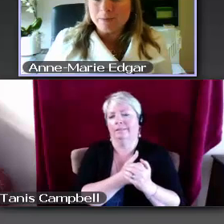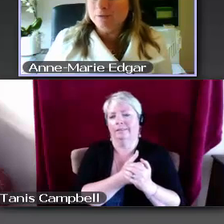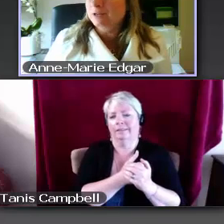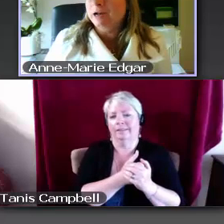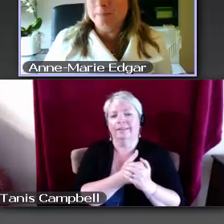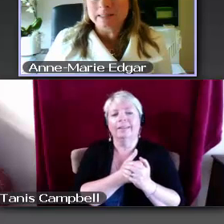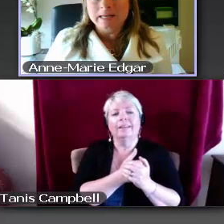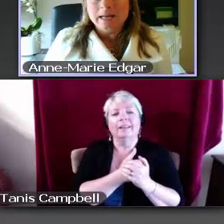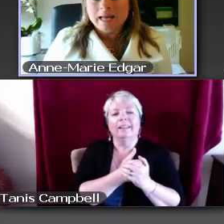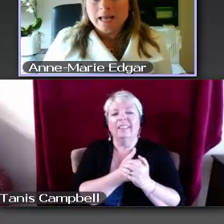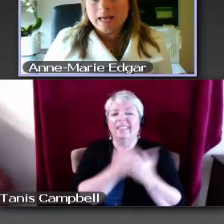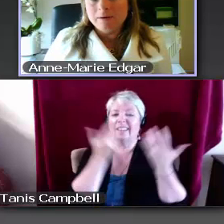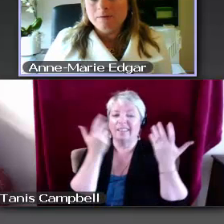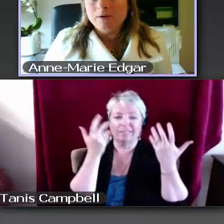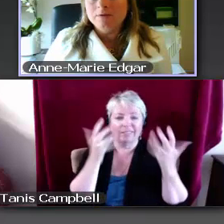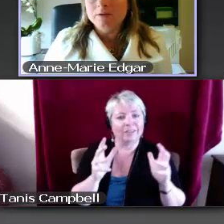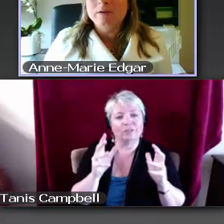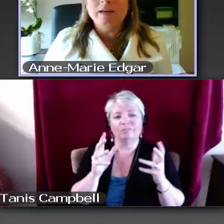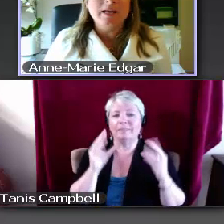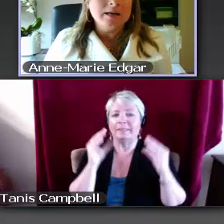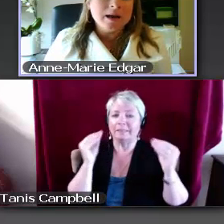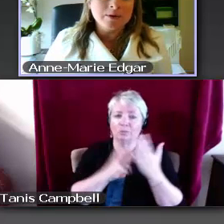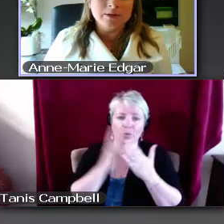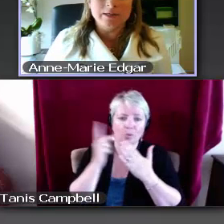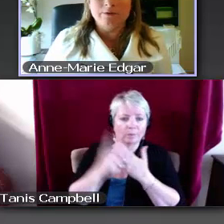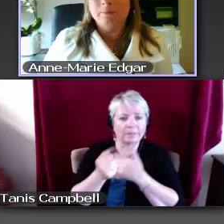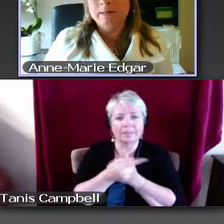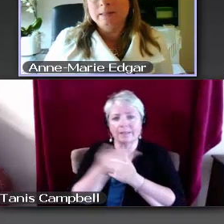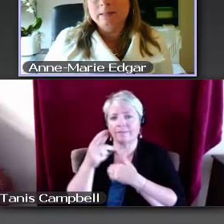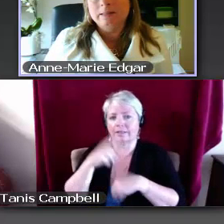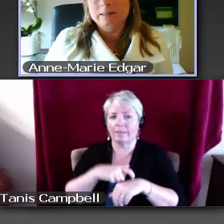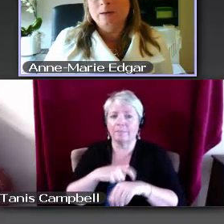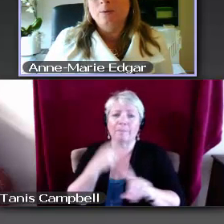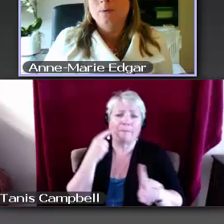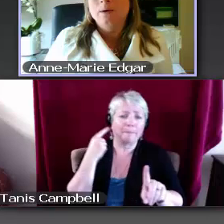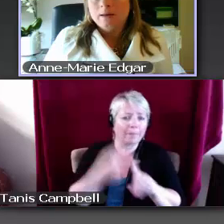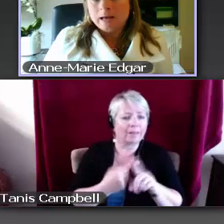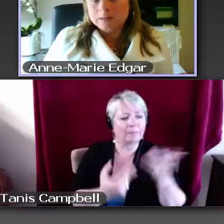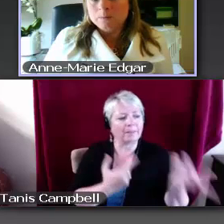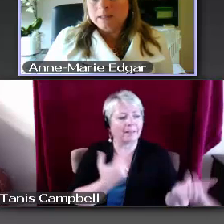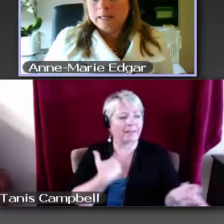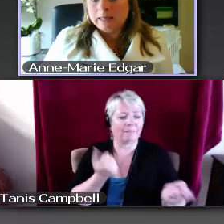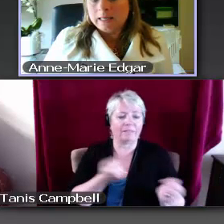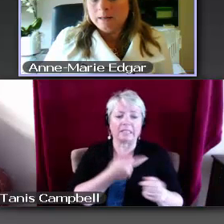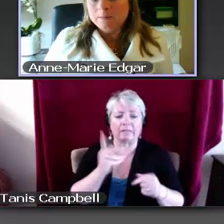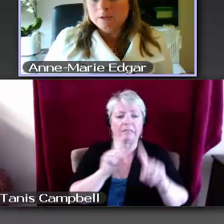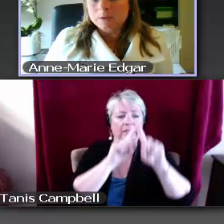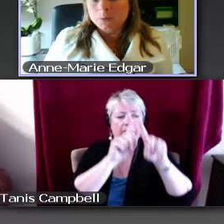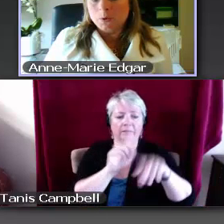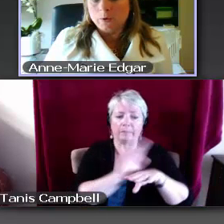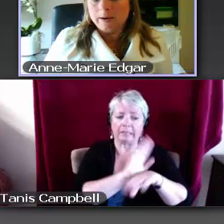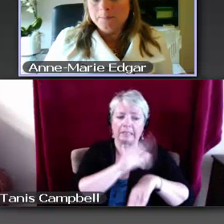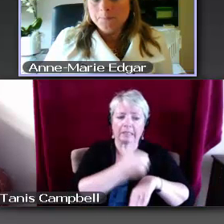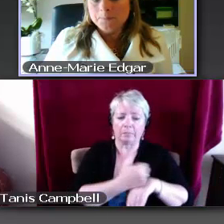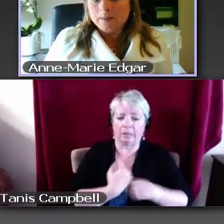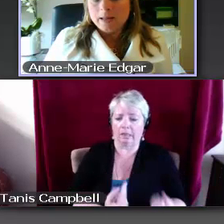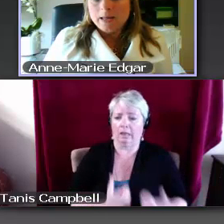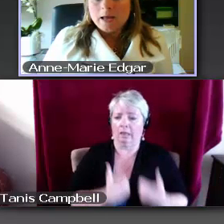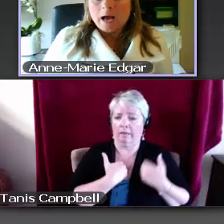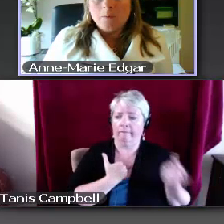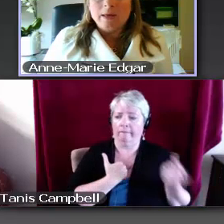but a number of times, and been involved in a number of different businesses. So that's really key to the